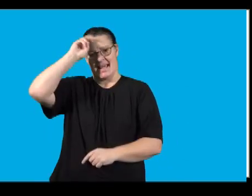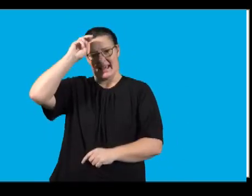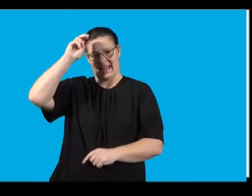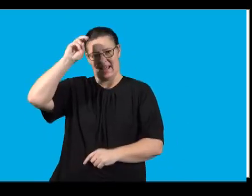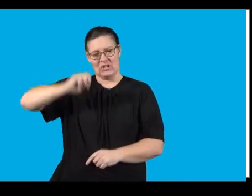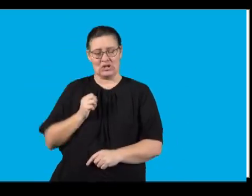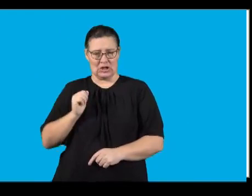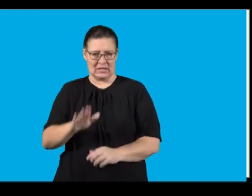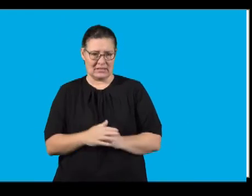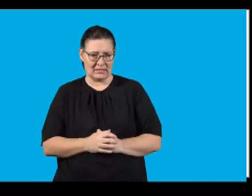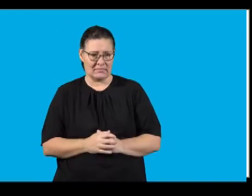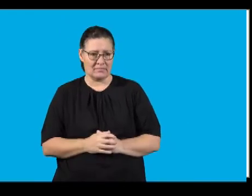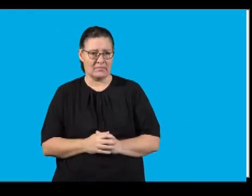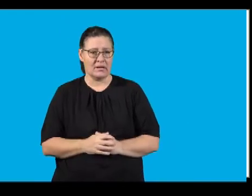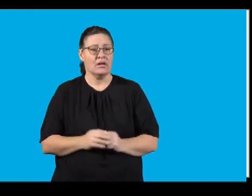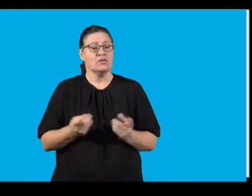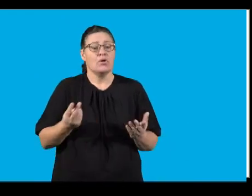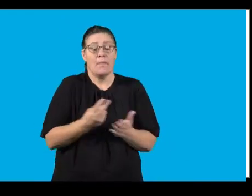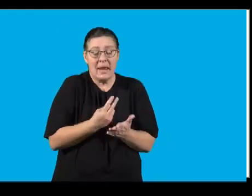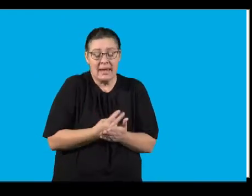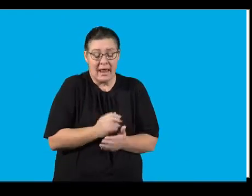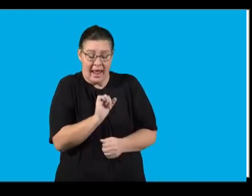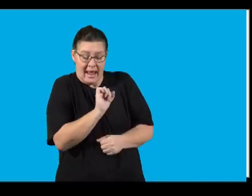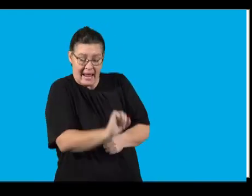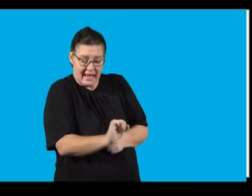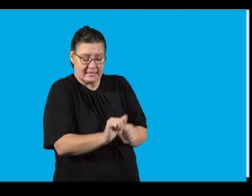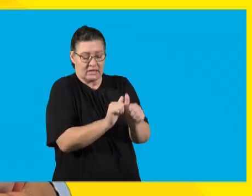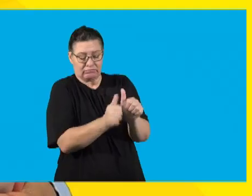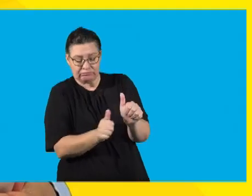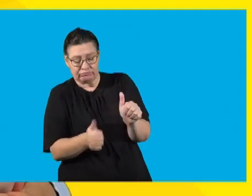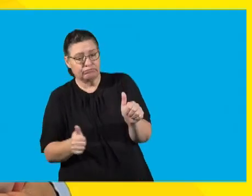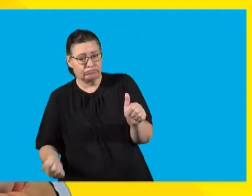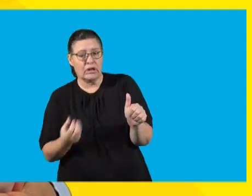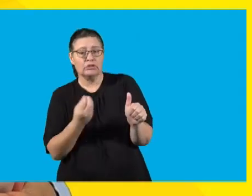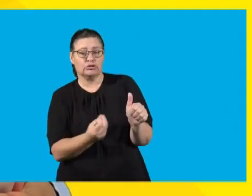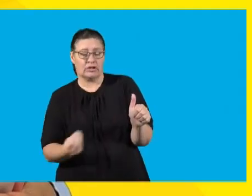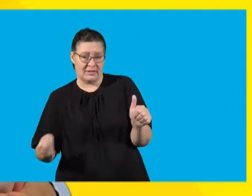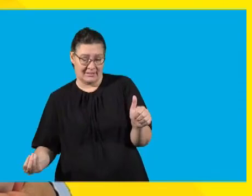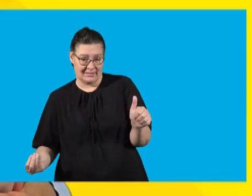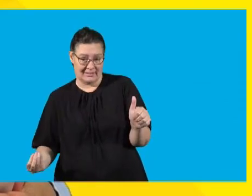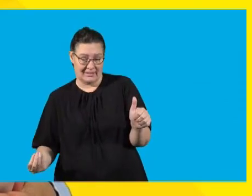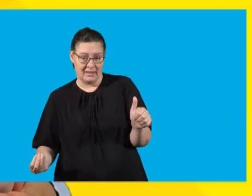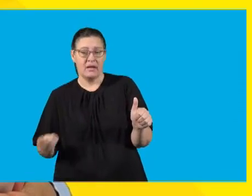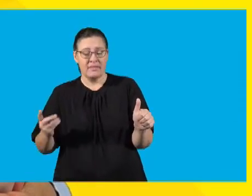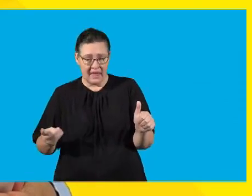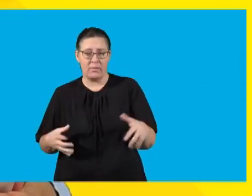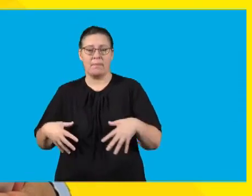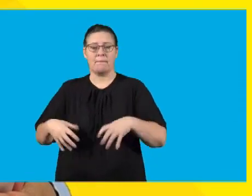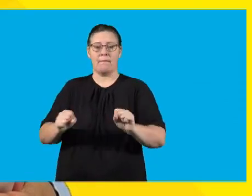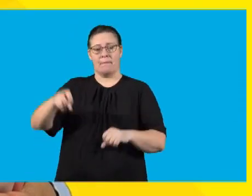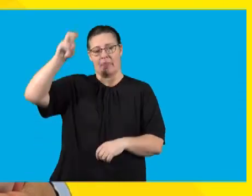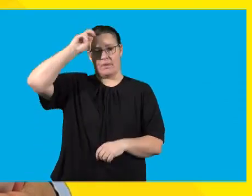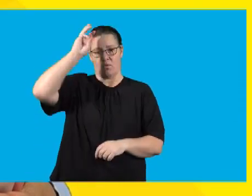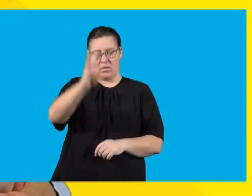They also prophesy that Banquo's descendants, which means his seed or his heritage,